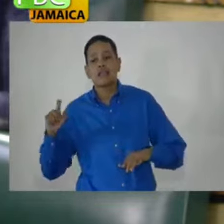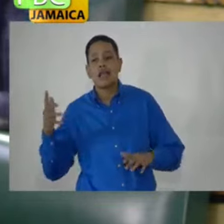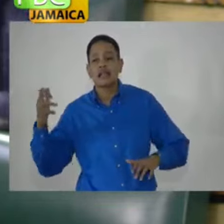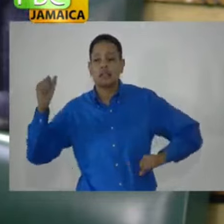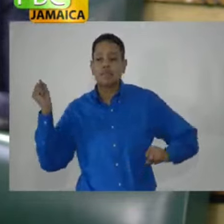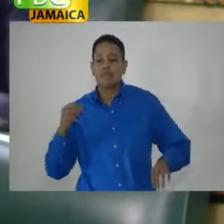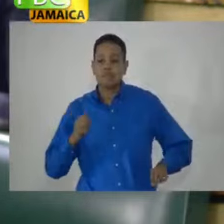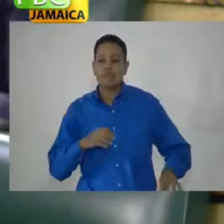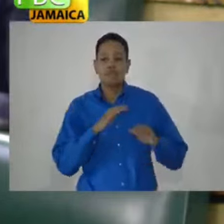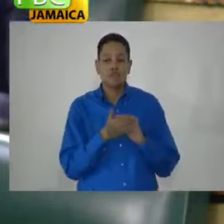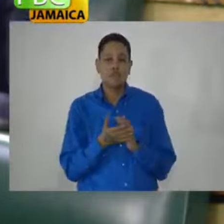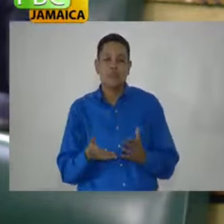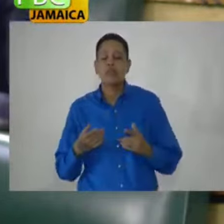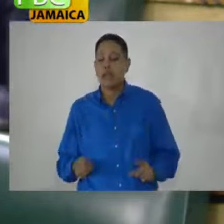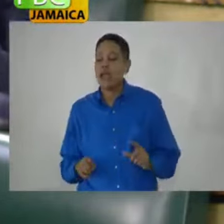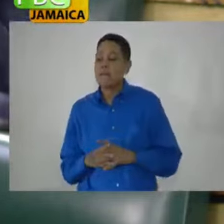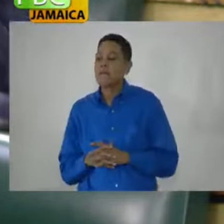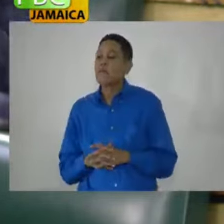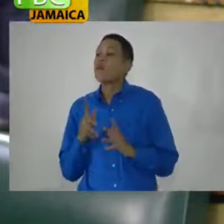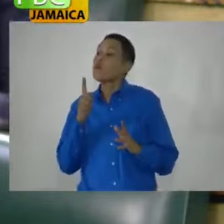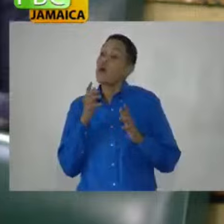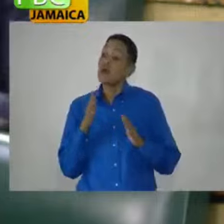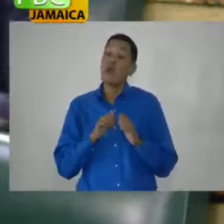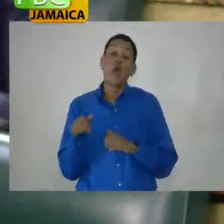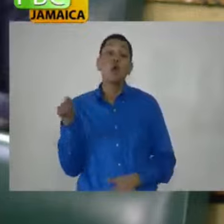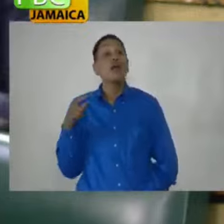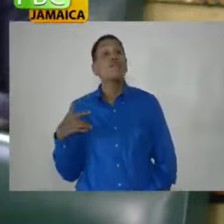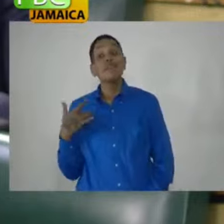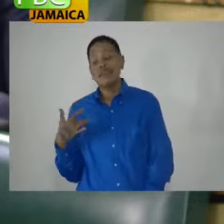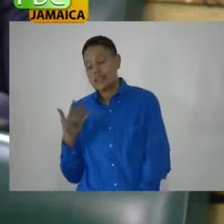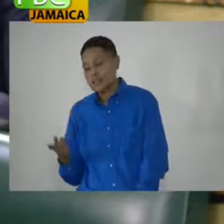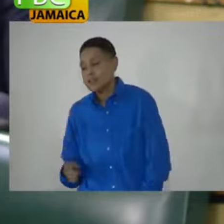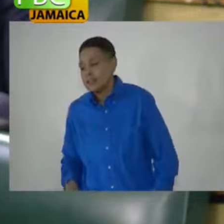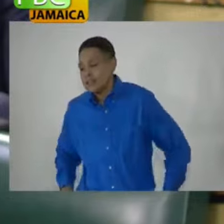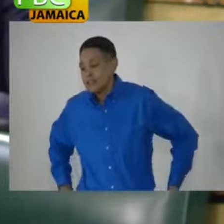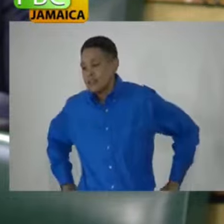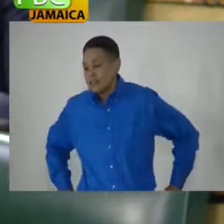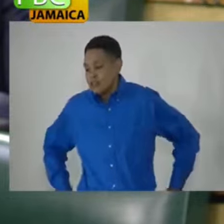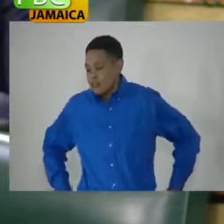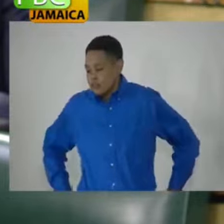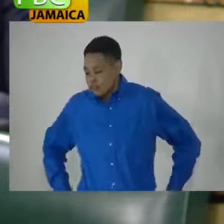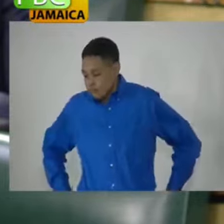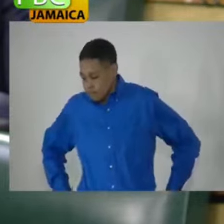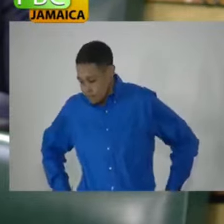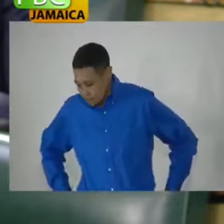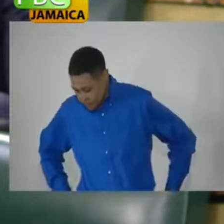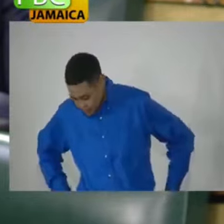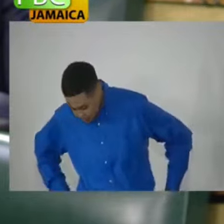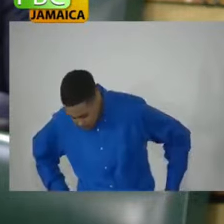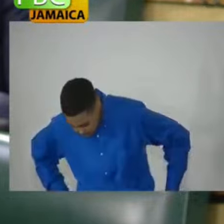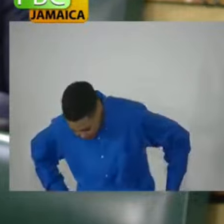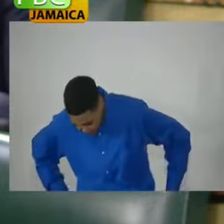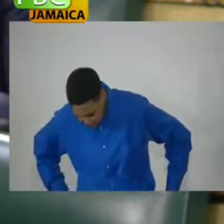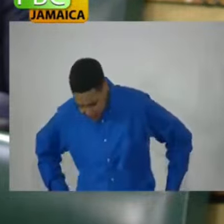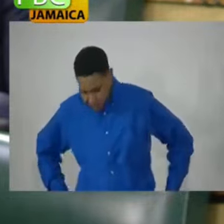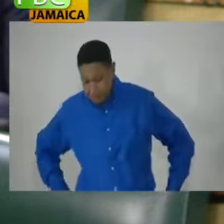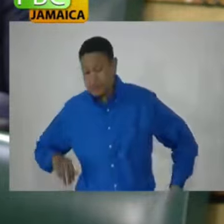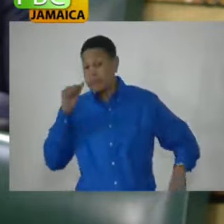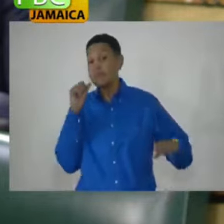in. And one way, well, they are feeling the impact. So, Madam Speaker,